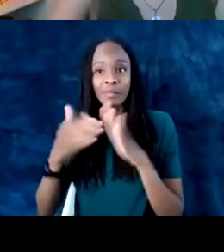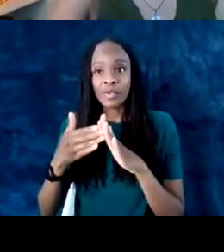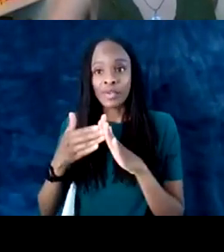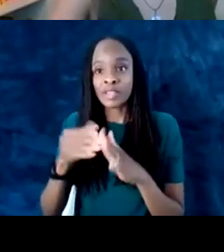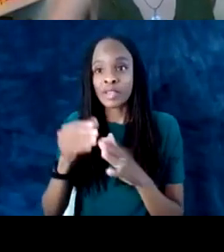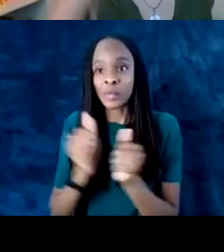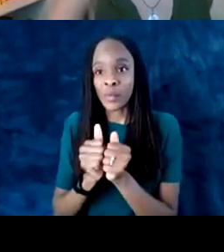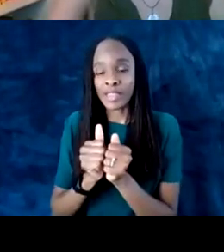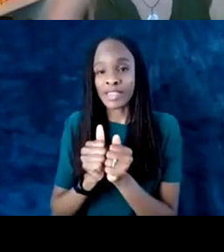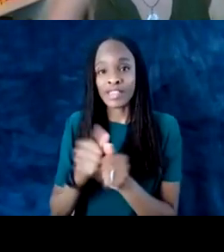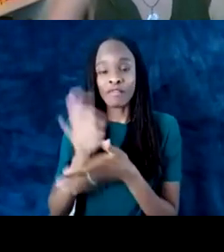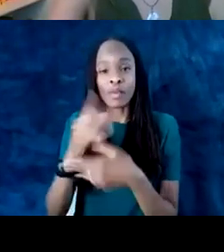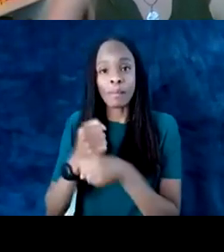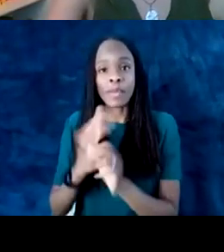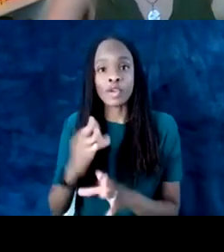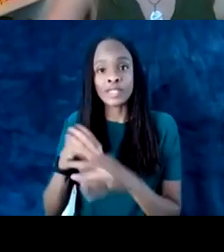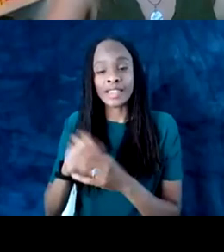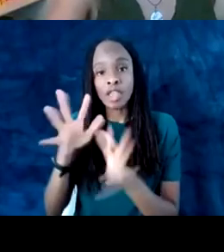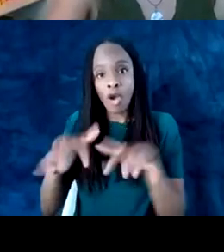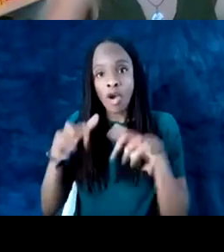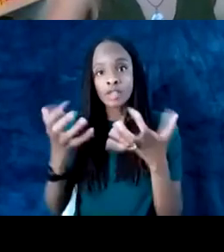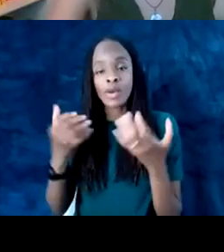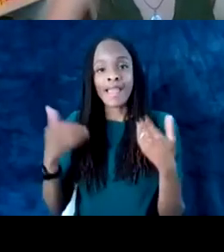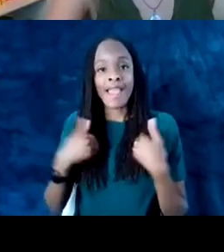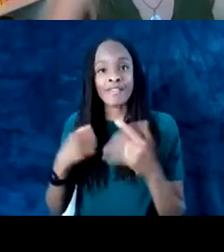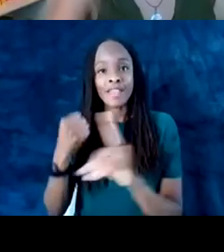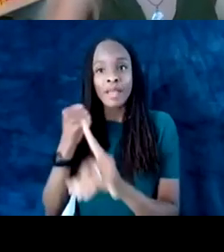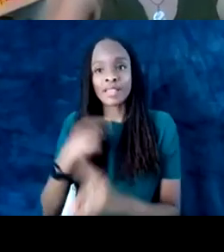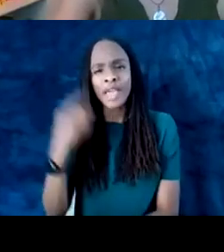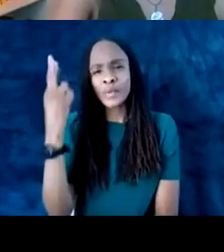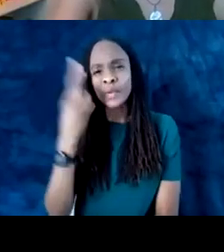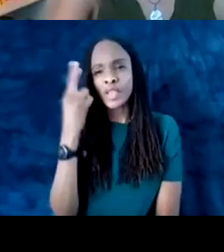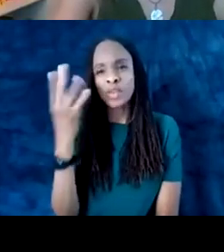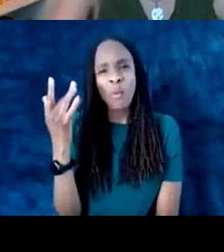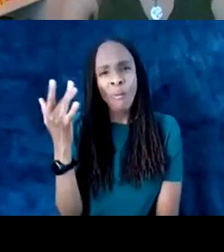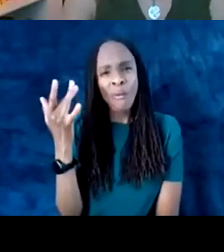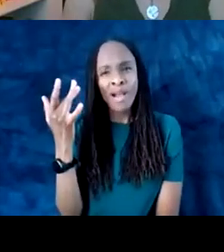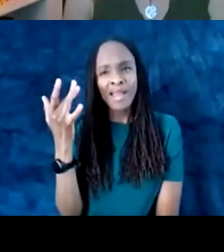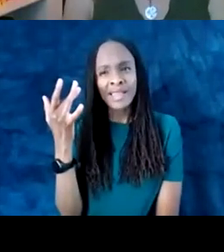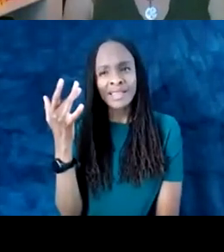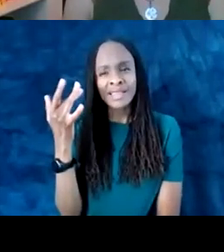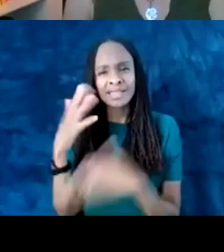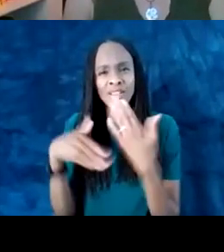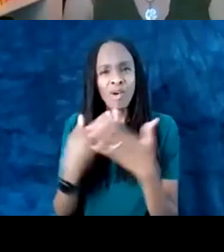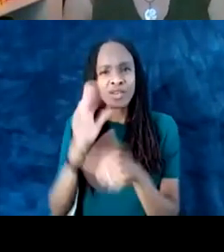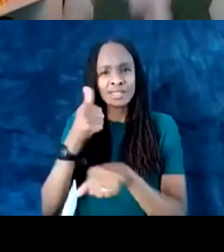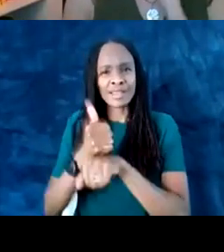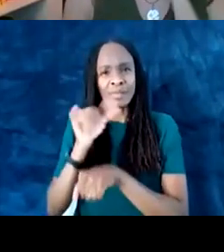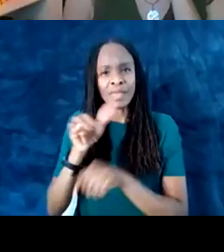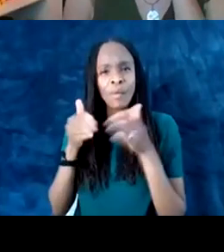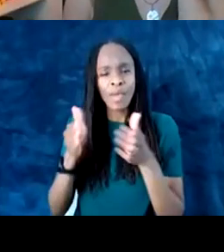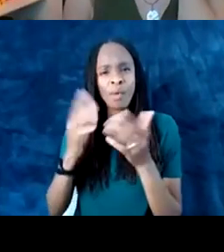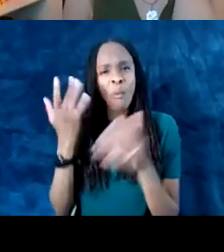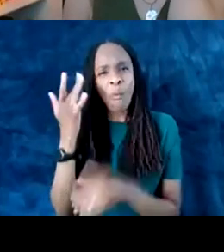and the audiences, wanted to have an impact. And I realized, why is this all being framed this way? Why is the